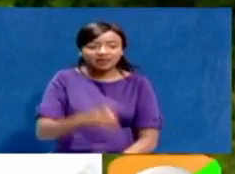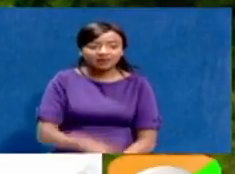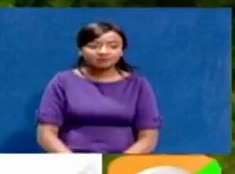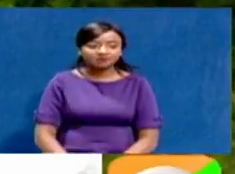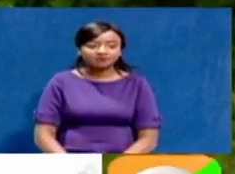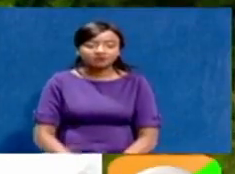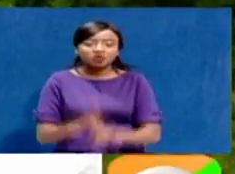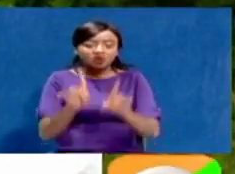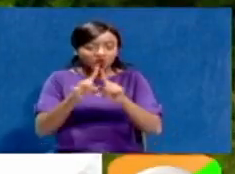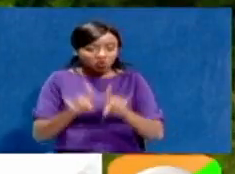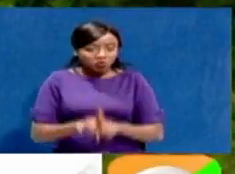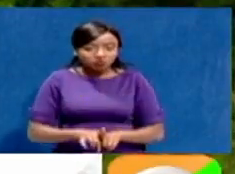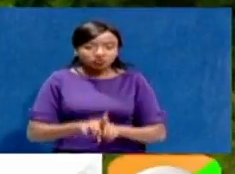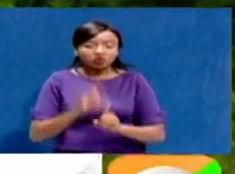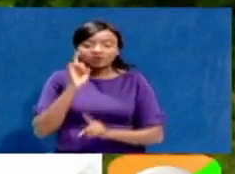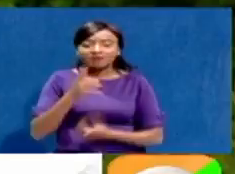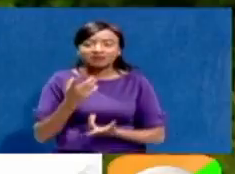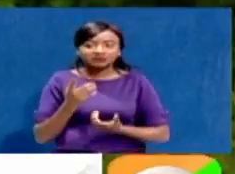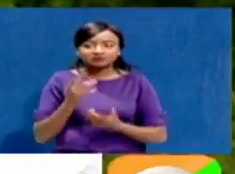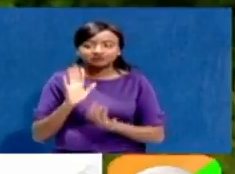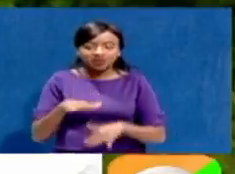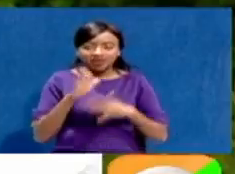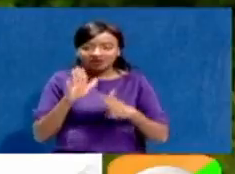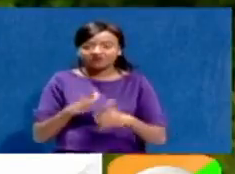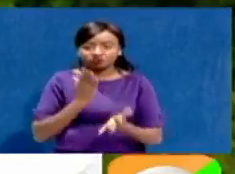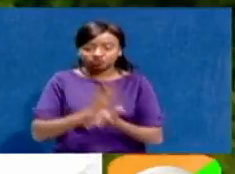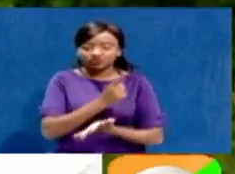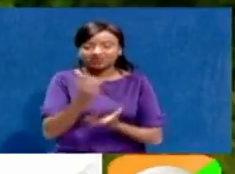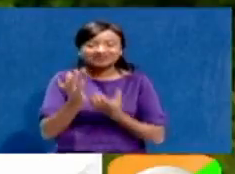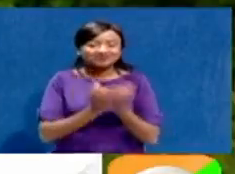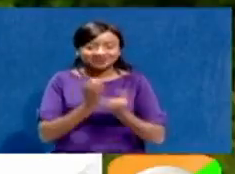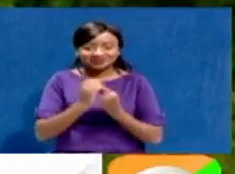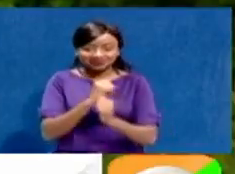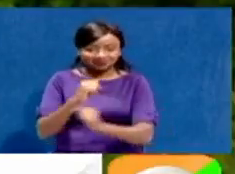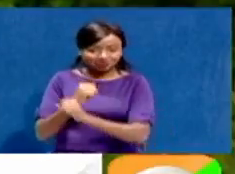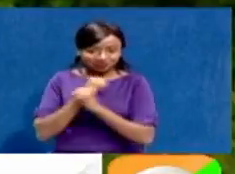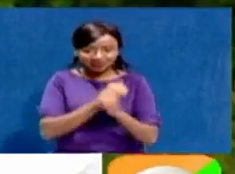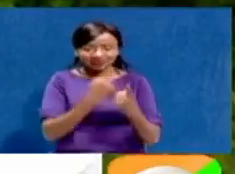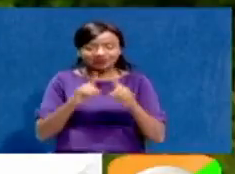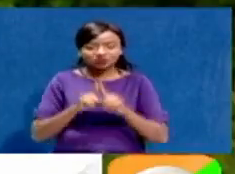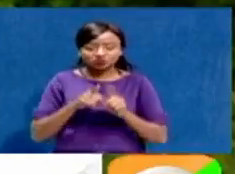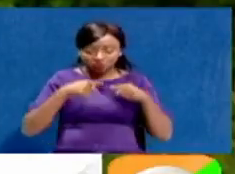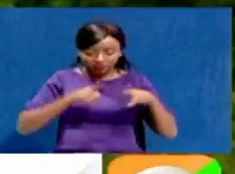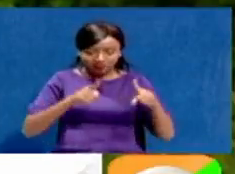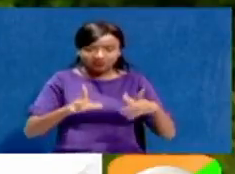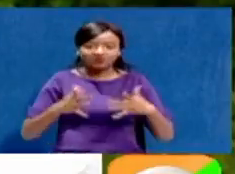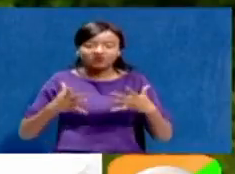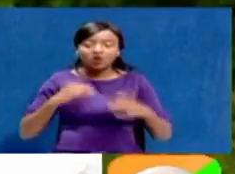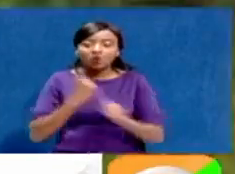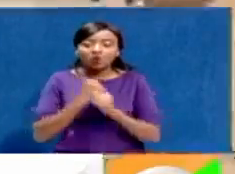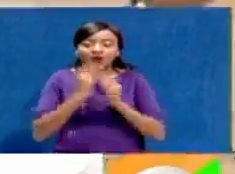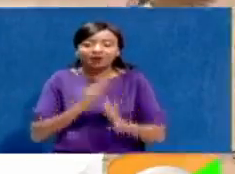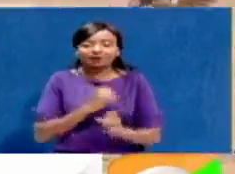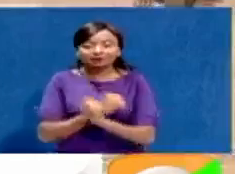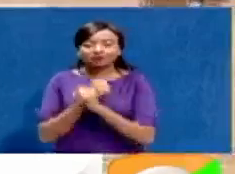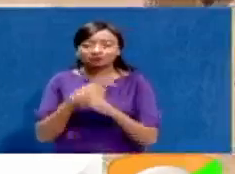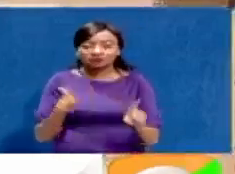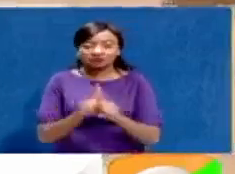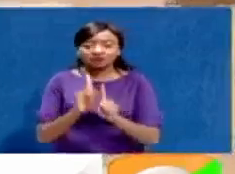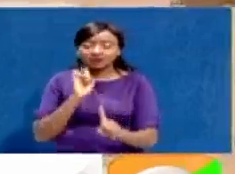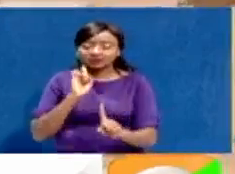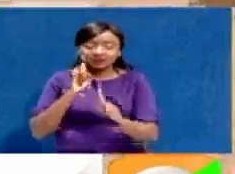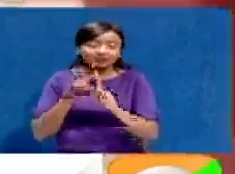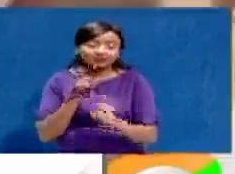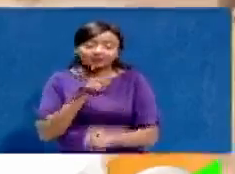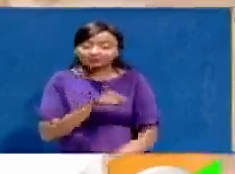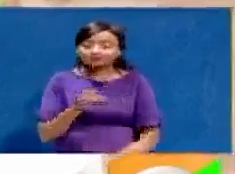that businesses can not only be protected, but the employees can also be protected in the process. Until